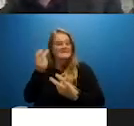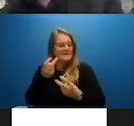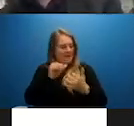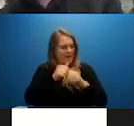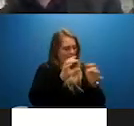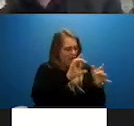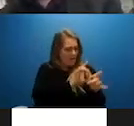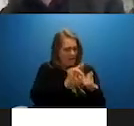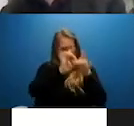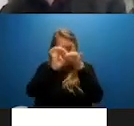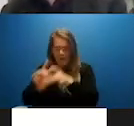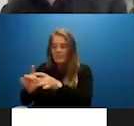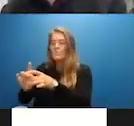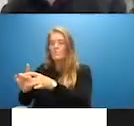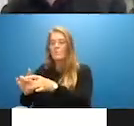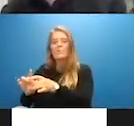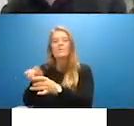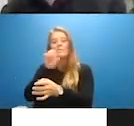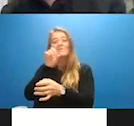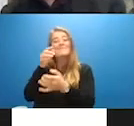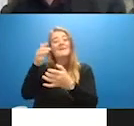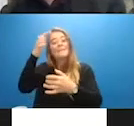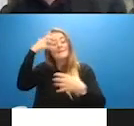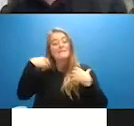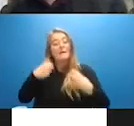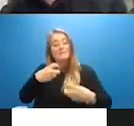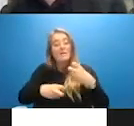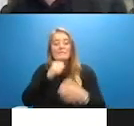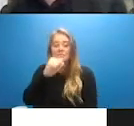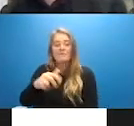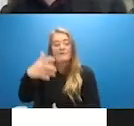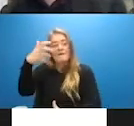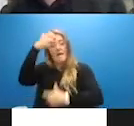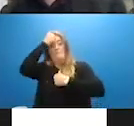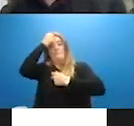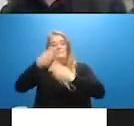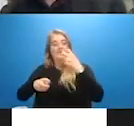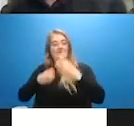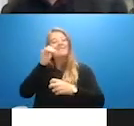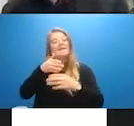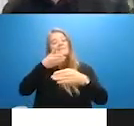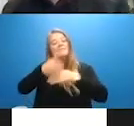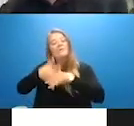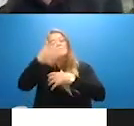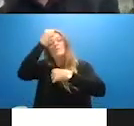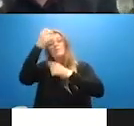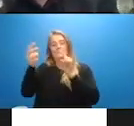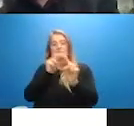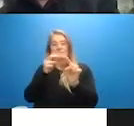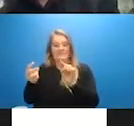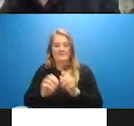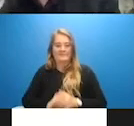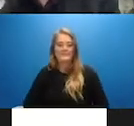mental health crisis, we're talking about a colonization crisis. This is the post-colonial viewpoint. Our job,